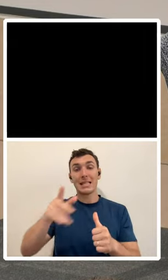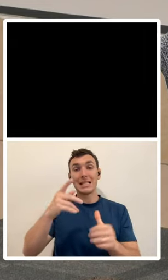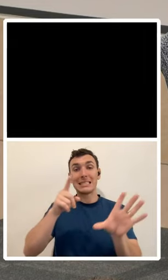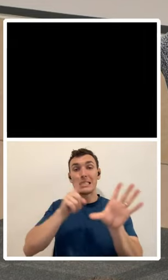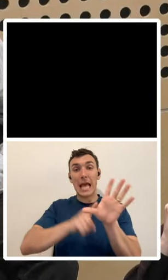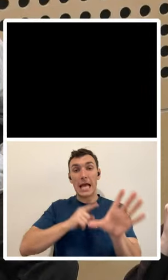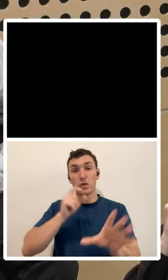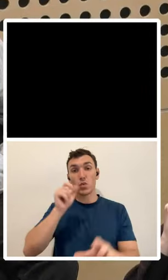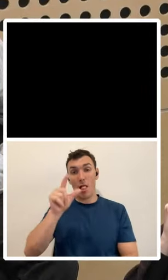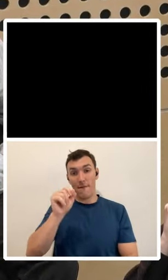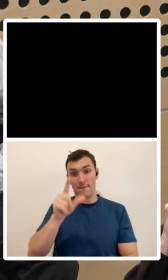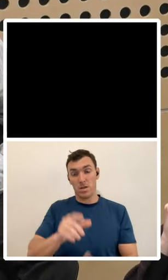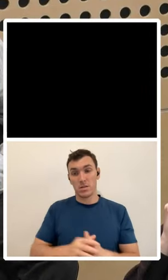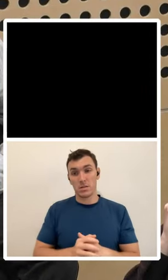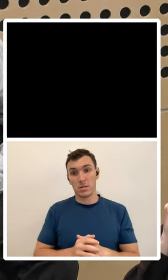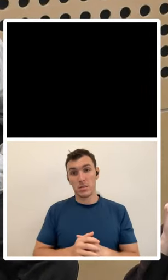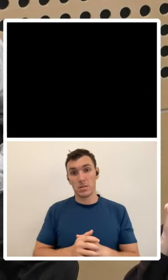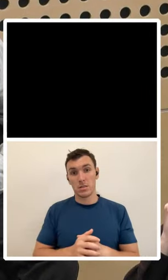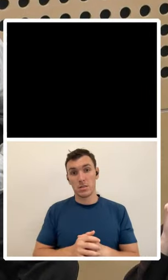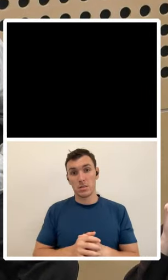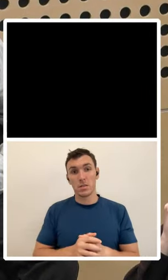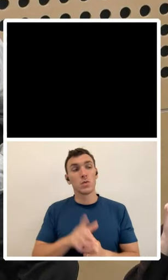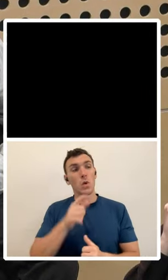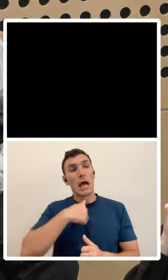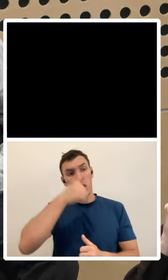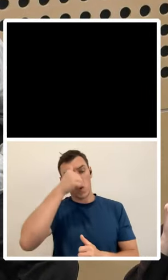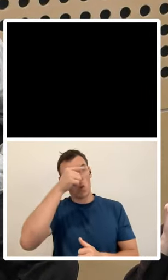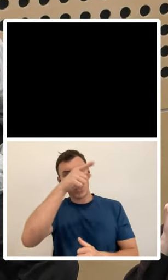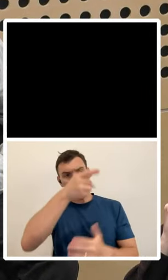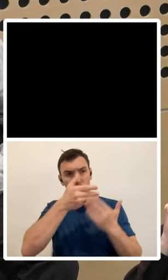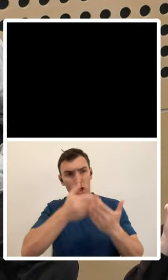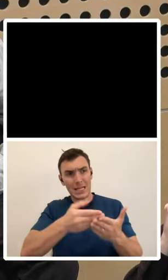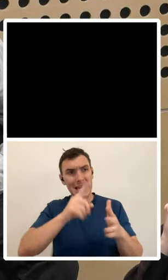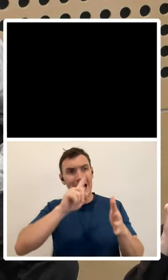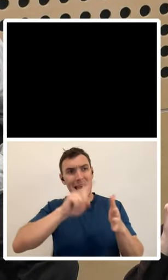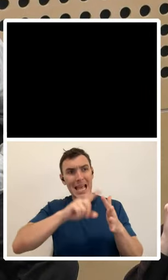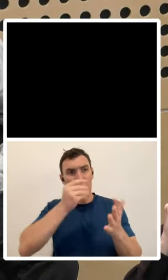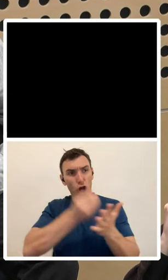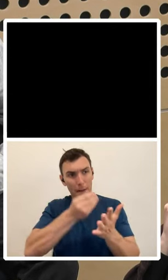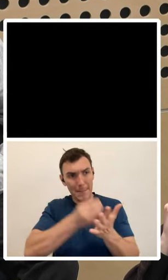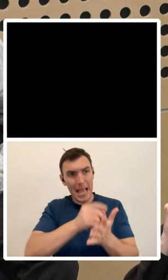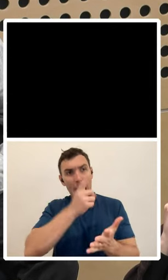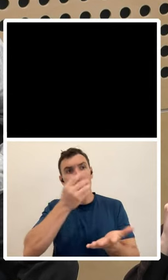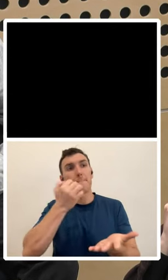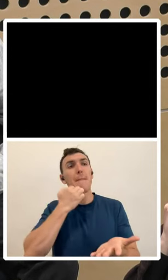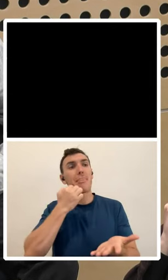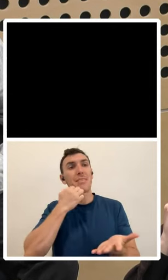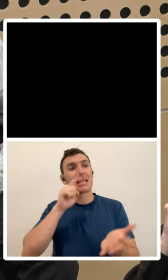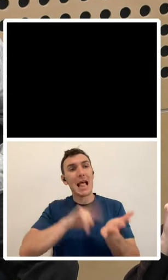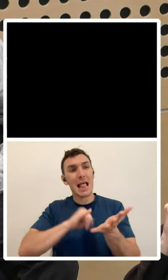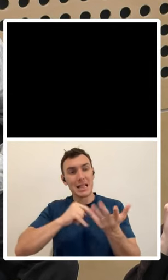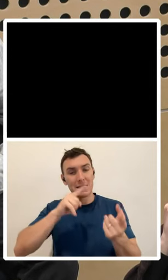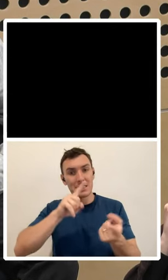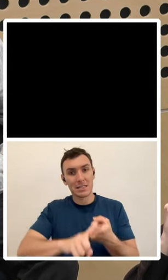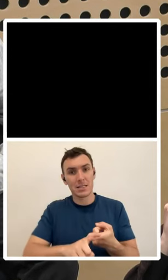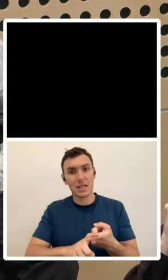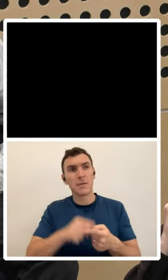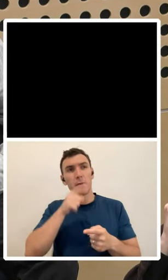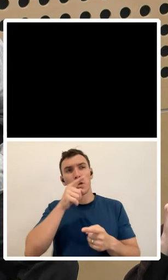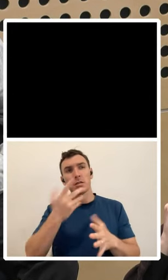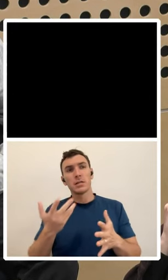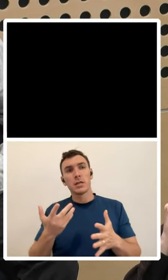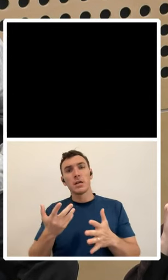econ and maths at LSE. How did you find the things that you learned on your undergraduate course compared